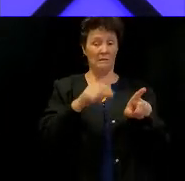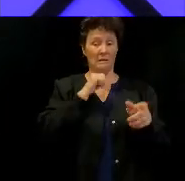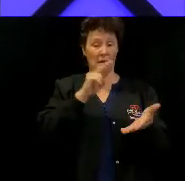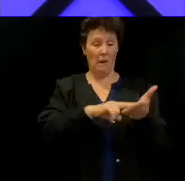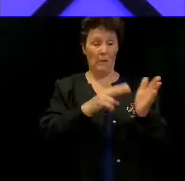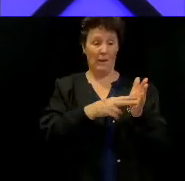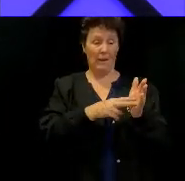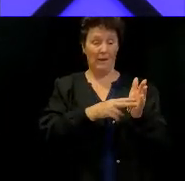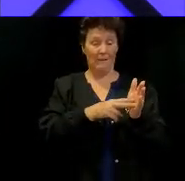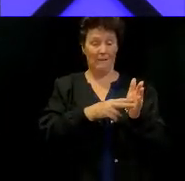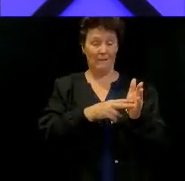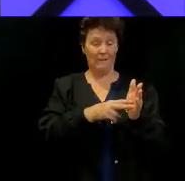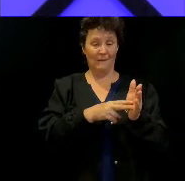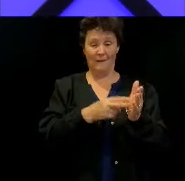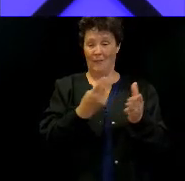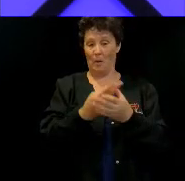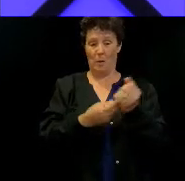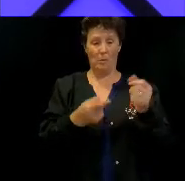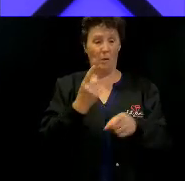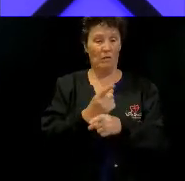right.